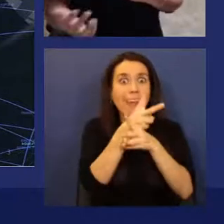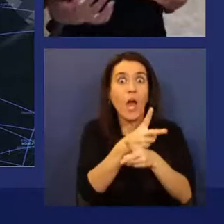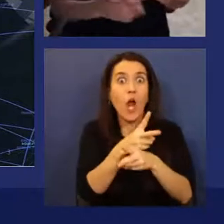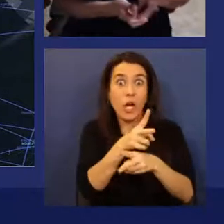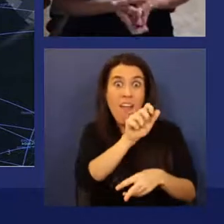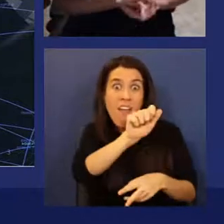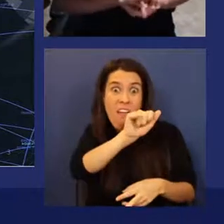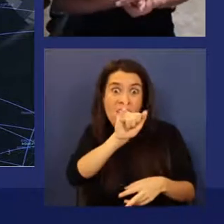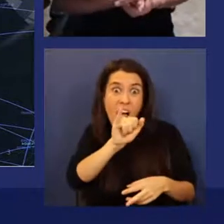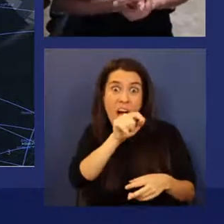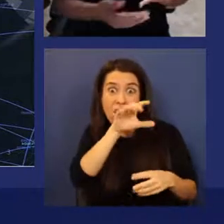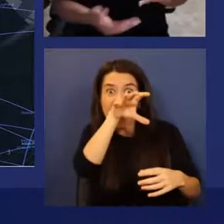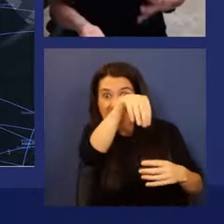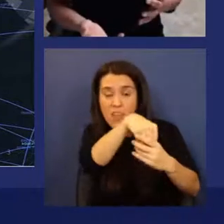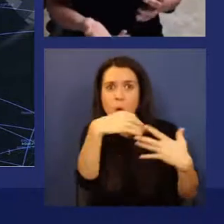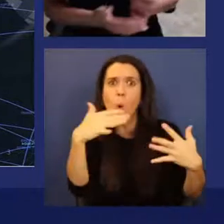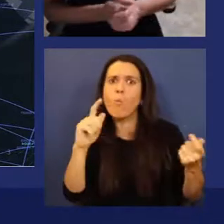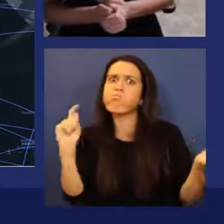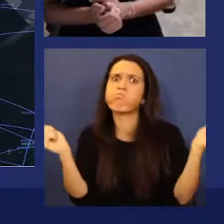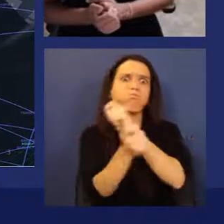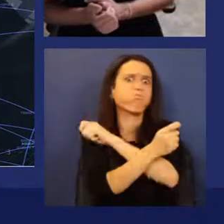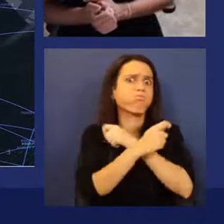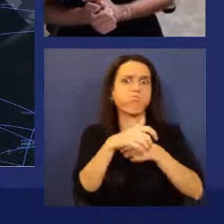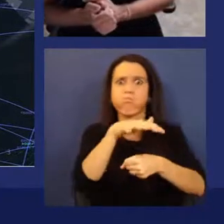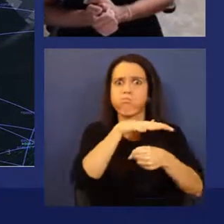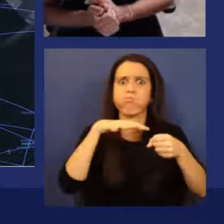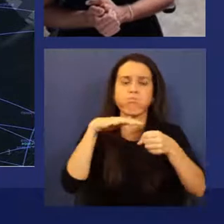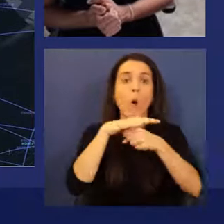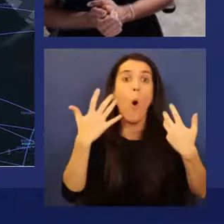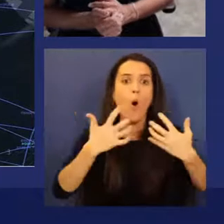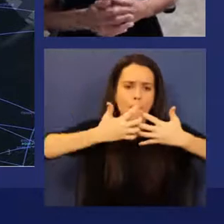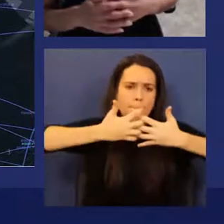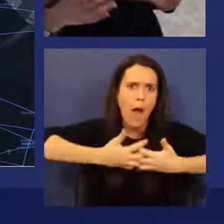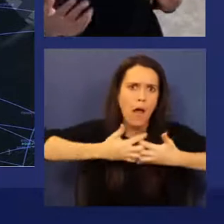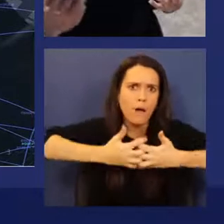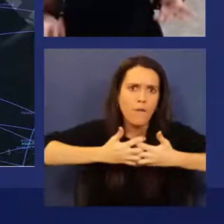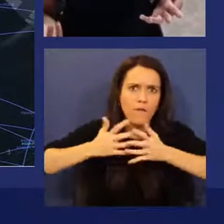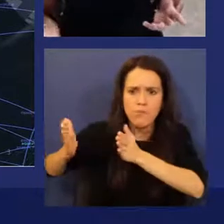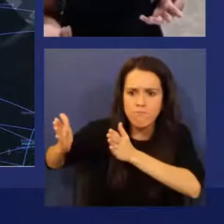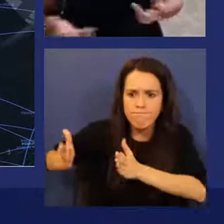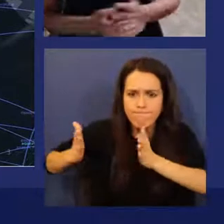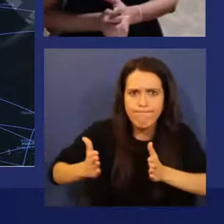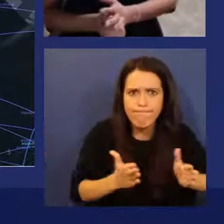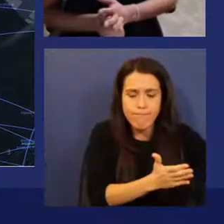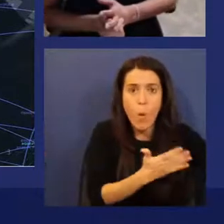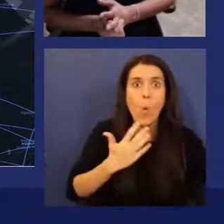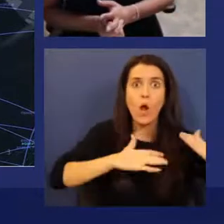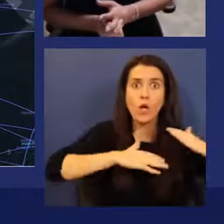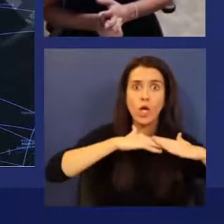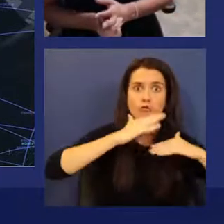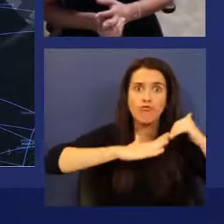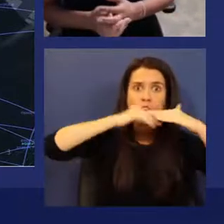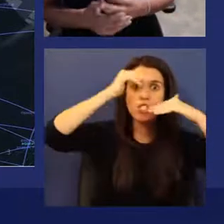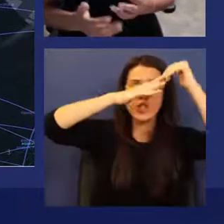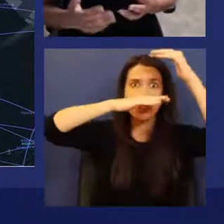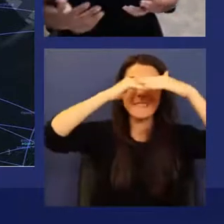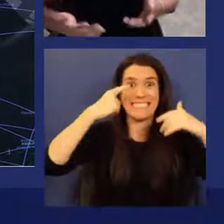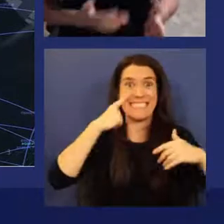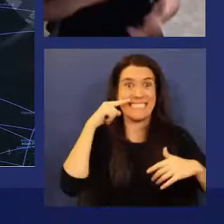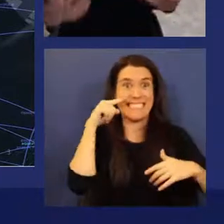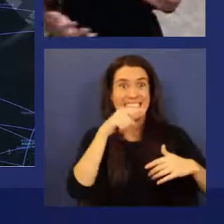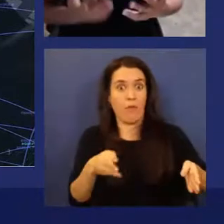lives. That's one area, manufacturing, and even construction is becoming